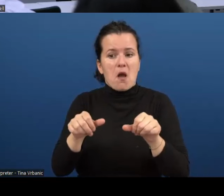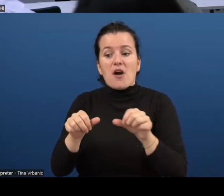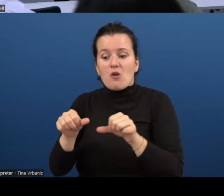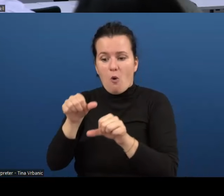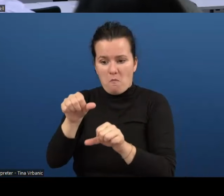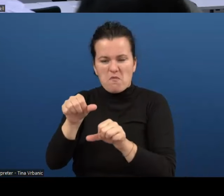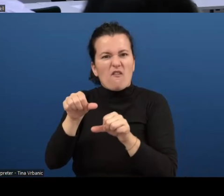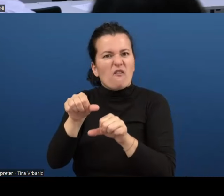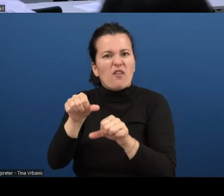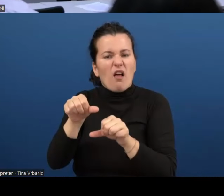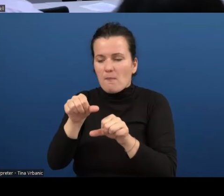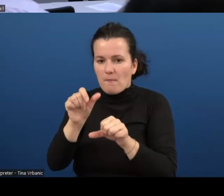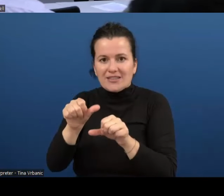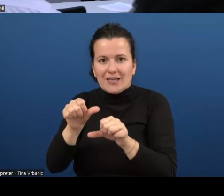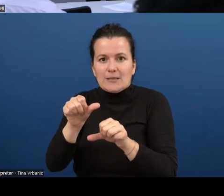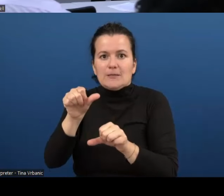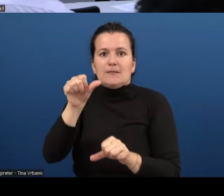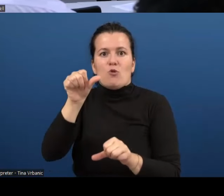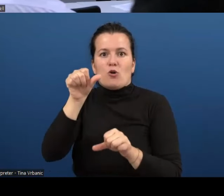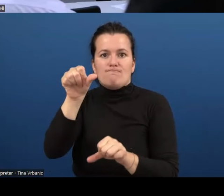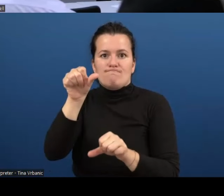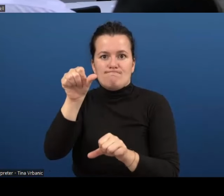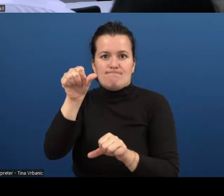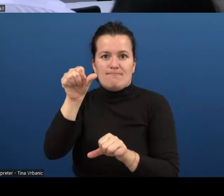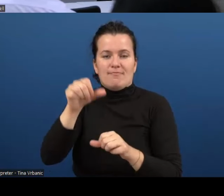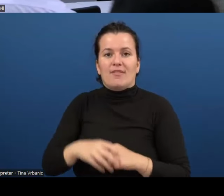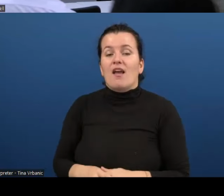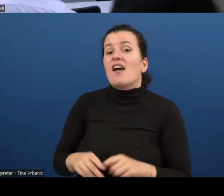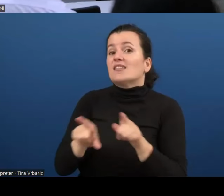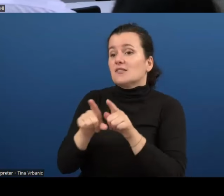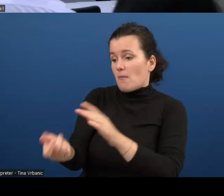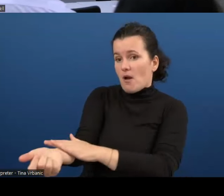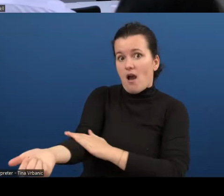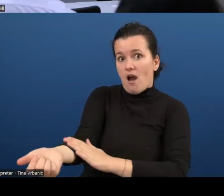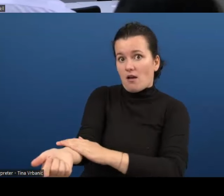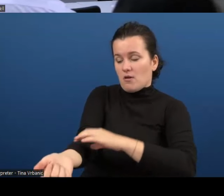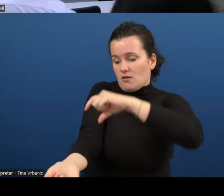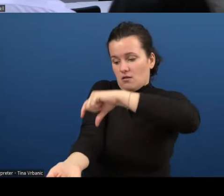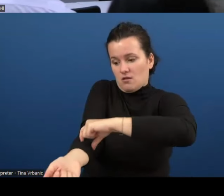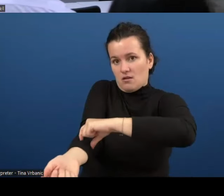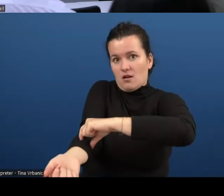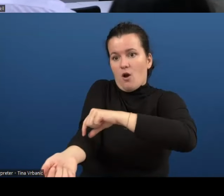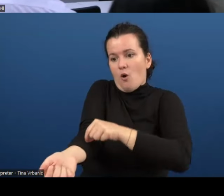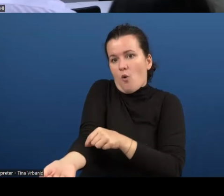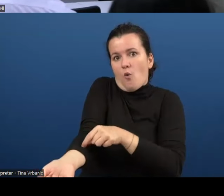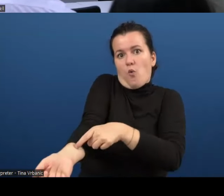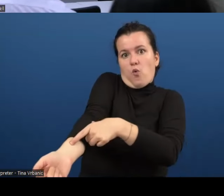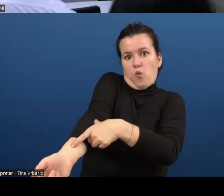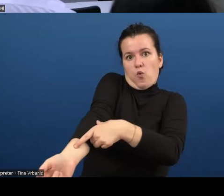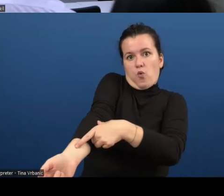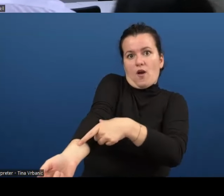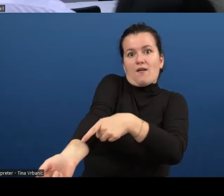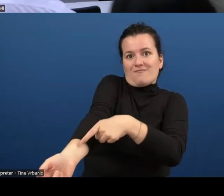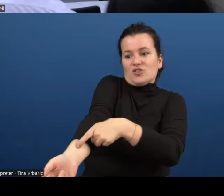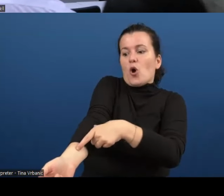in many places. So also along the arm, the sensitivity across the arm is higher than along the